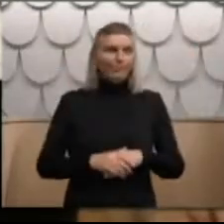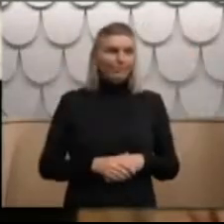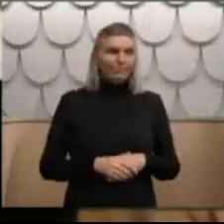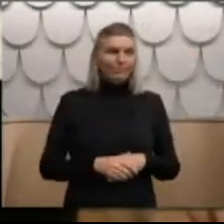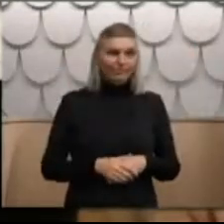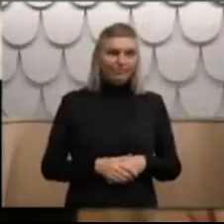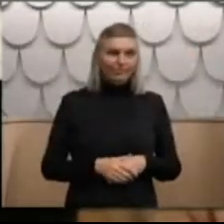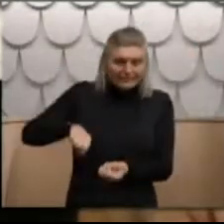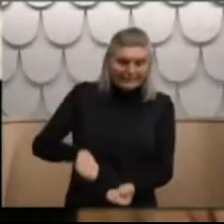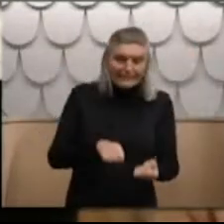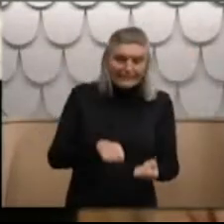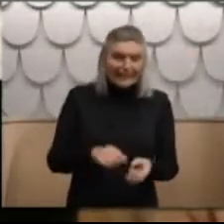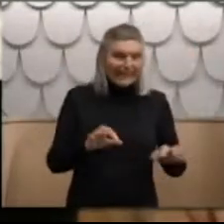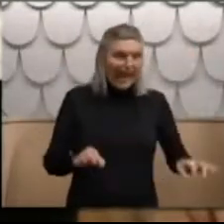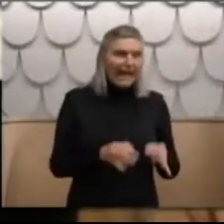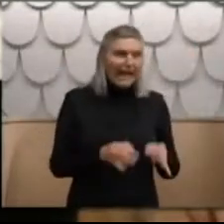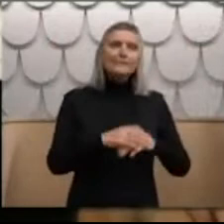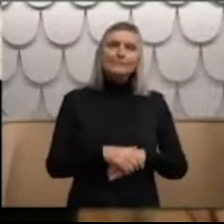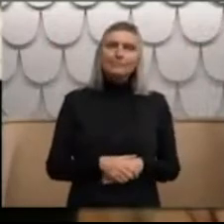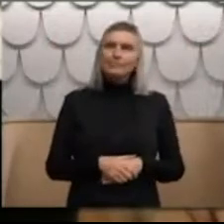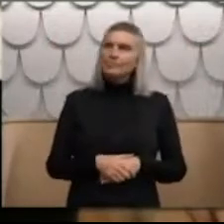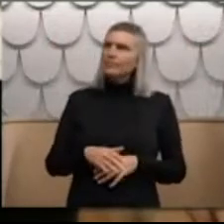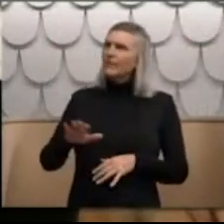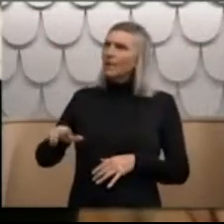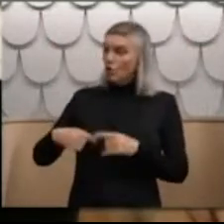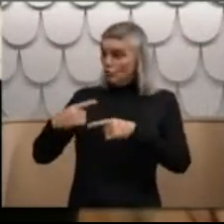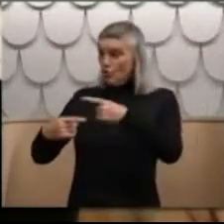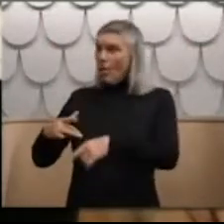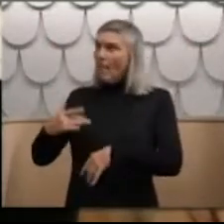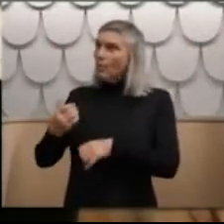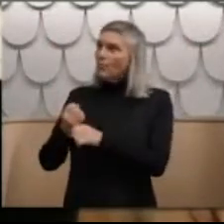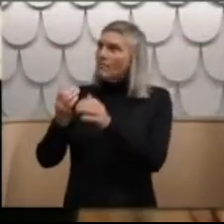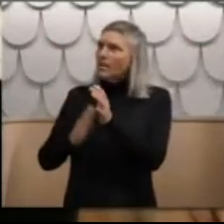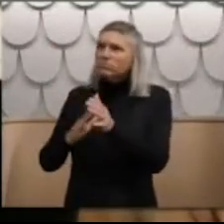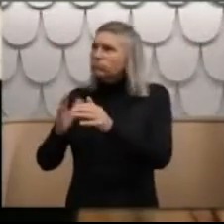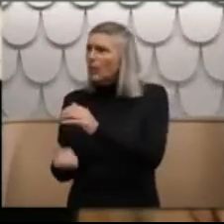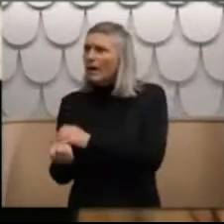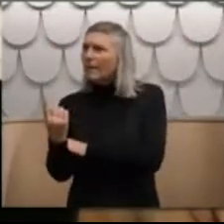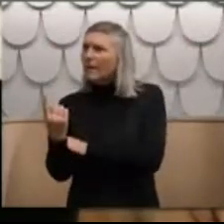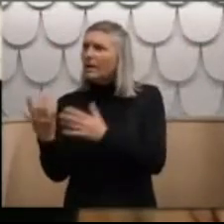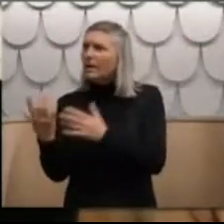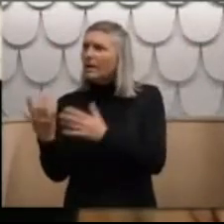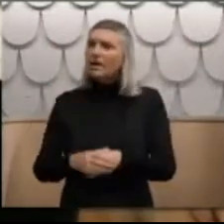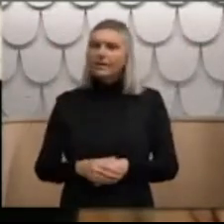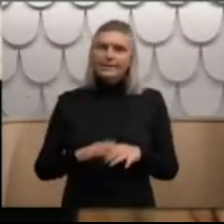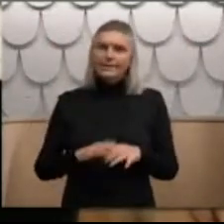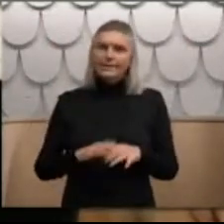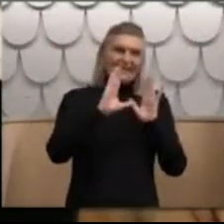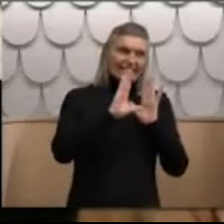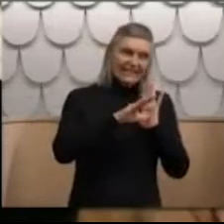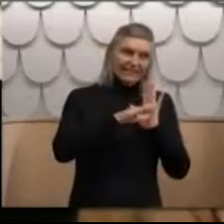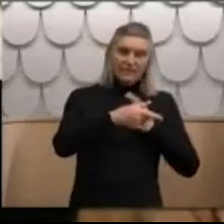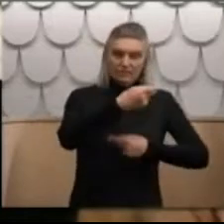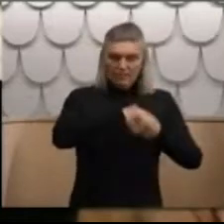garden, yeah. But you didn't keep living with your grandmother, what happened? Sips got involved,